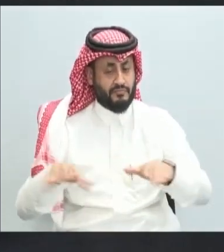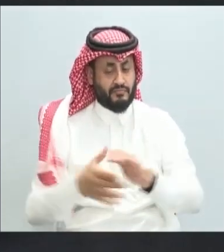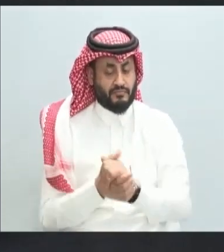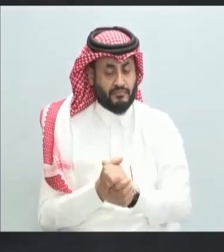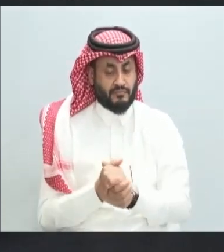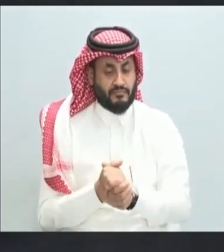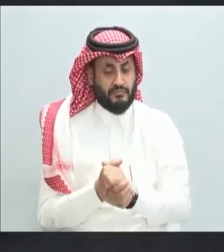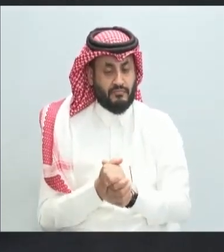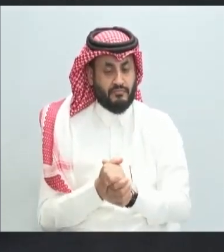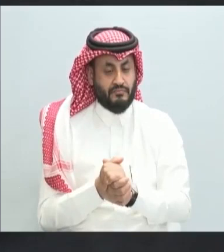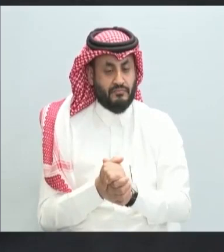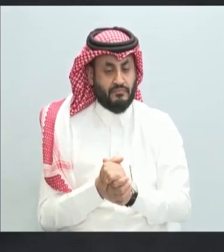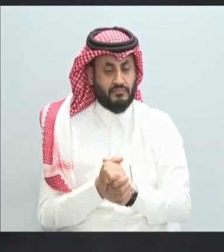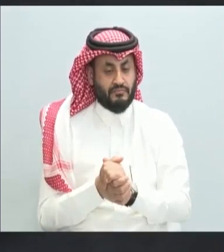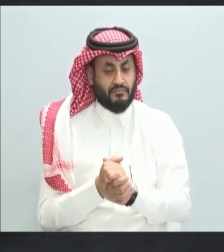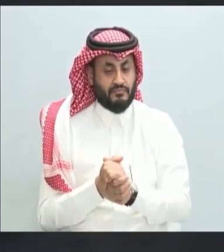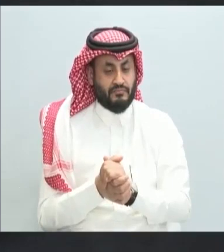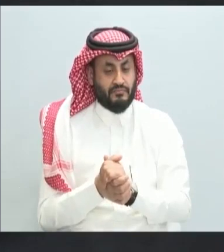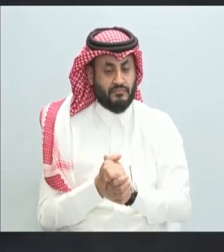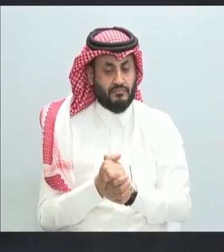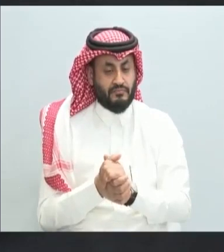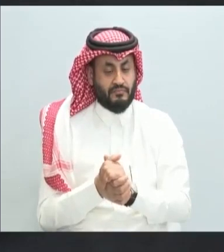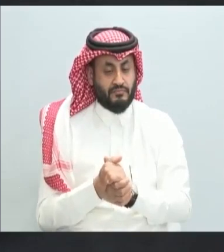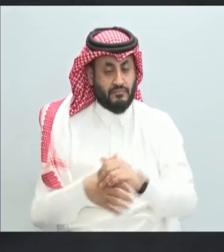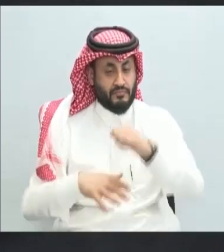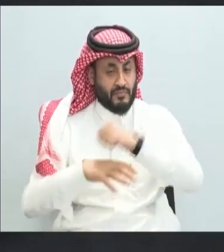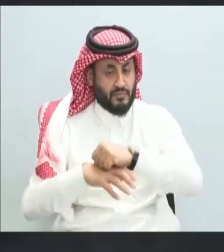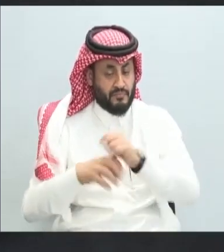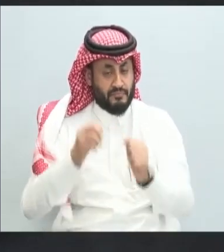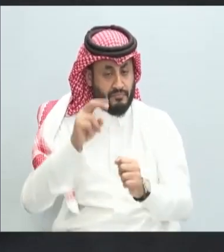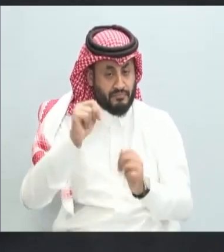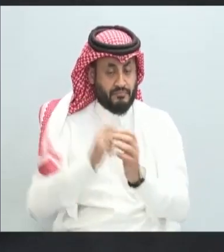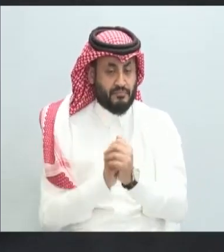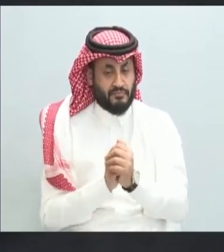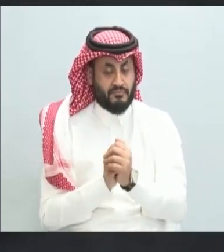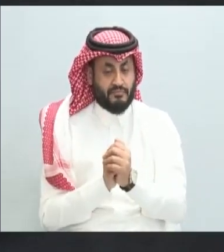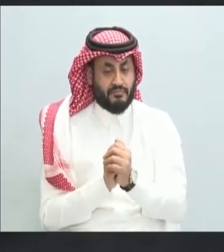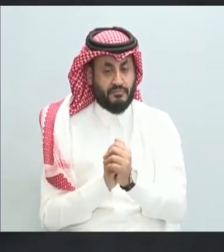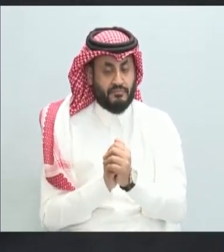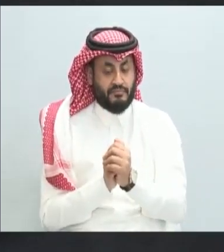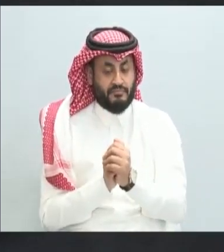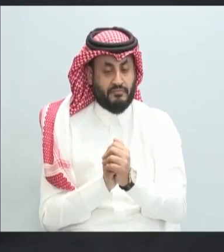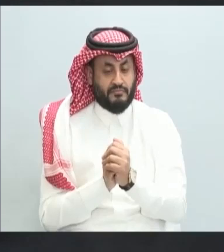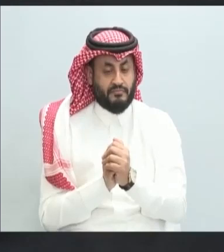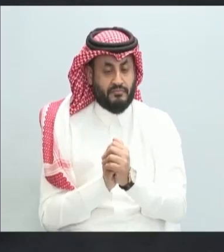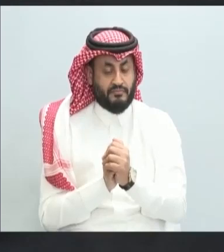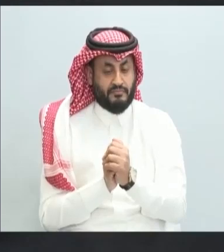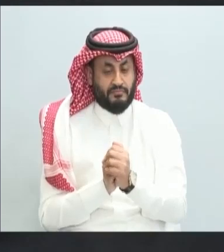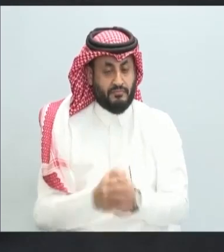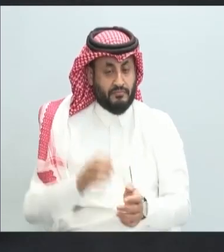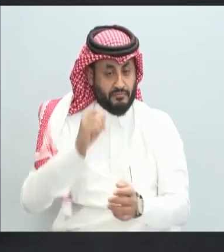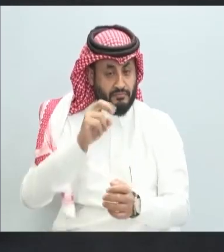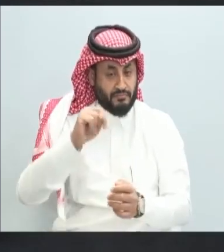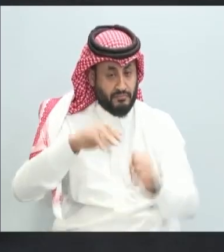are in my laptop on the desk. Kinan said that the computer games